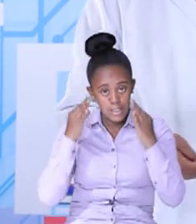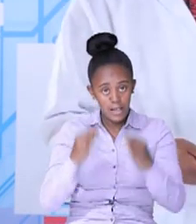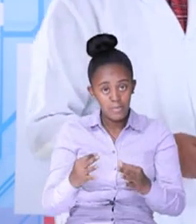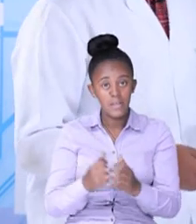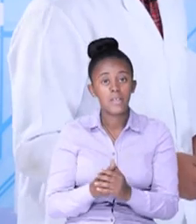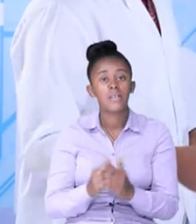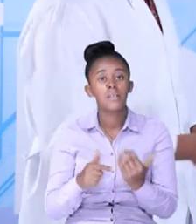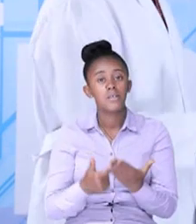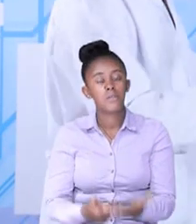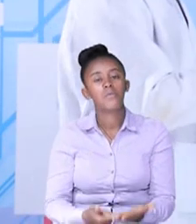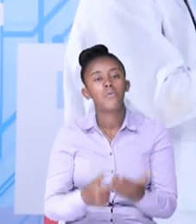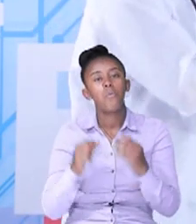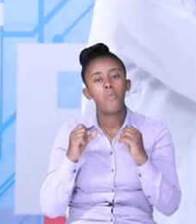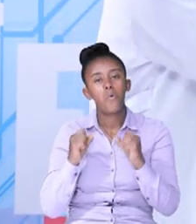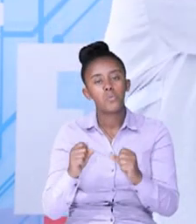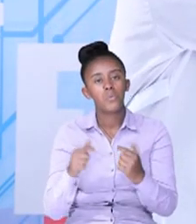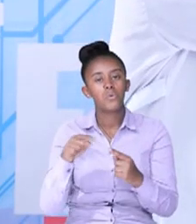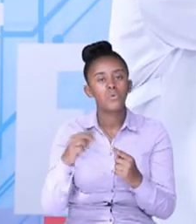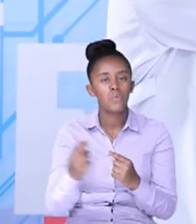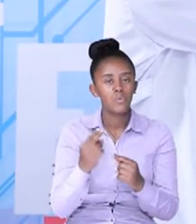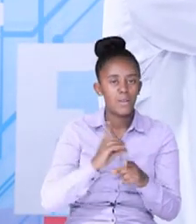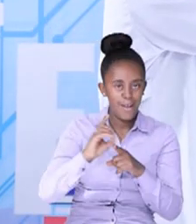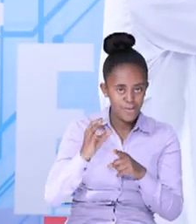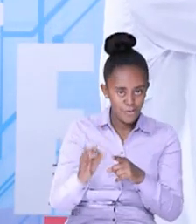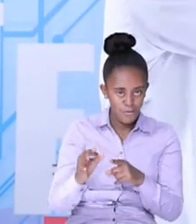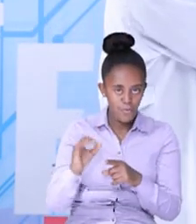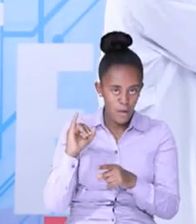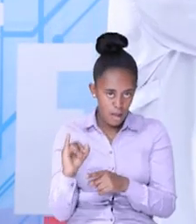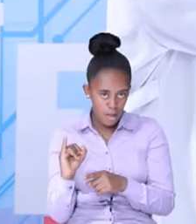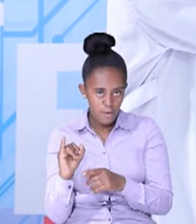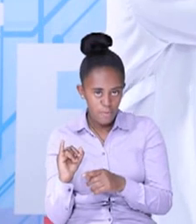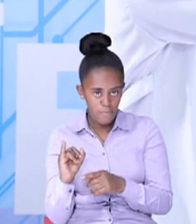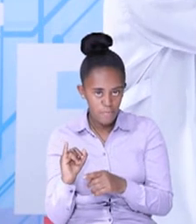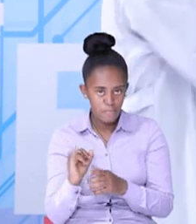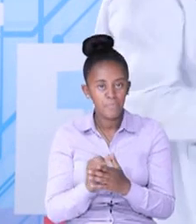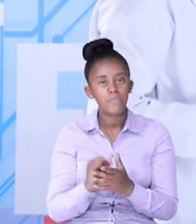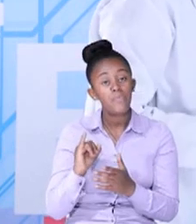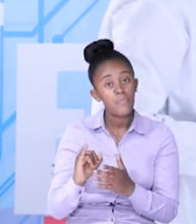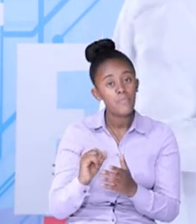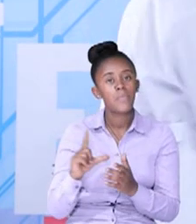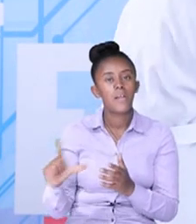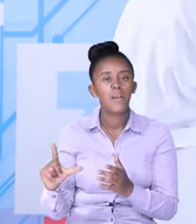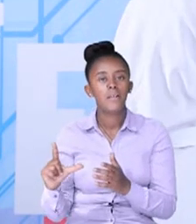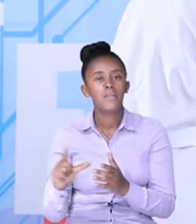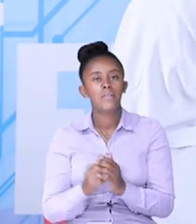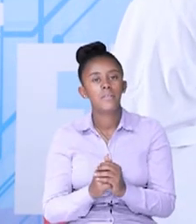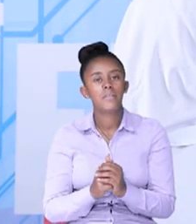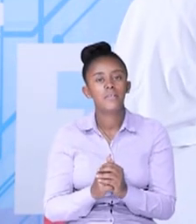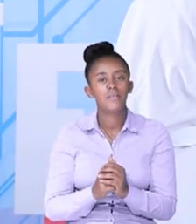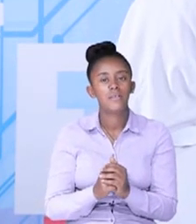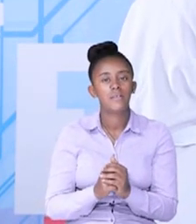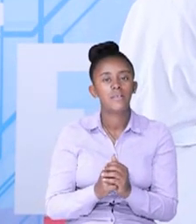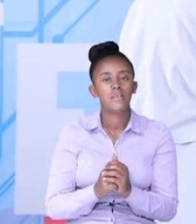rule. So it's possible to use the direction of the current I, actually current with length L, vectorially